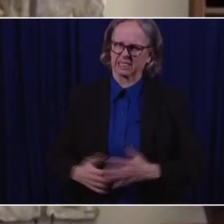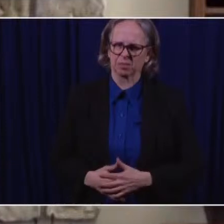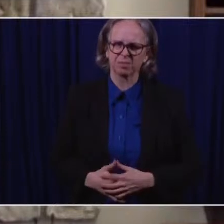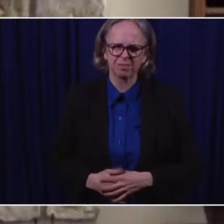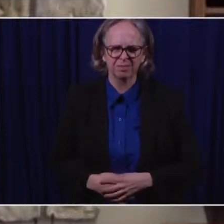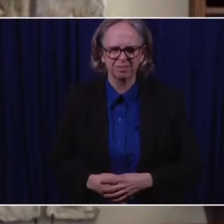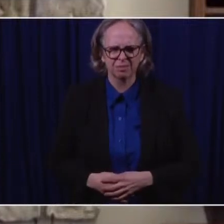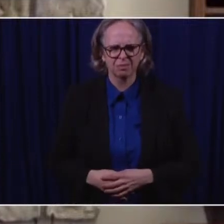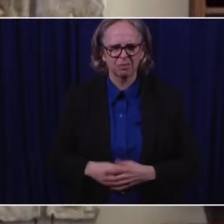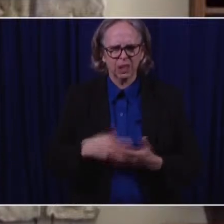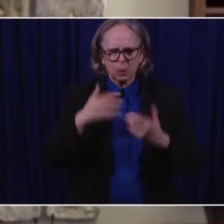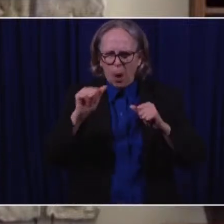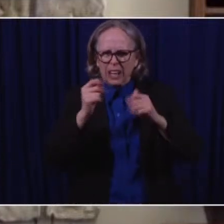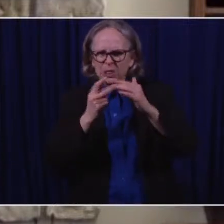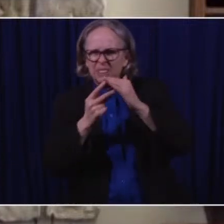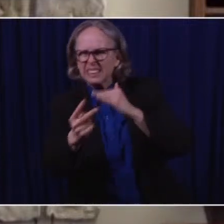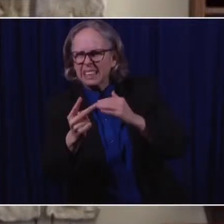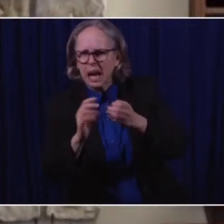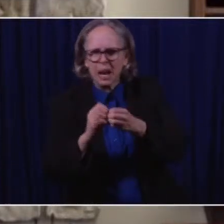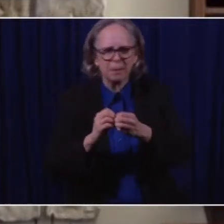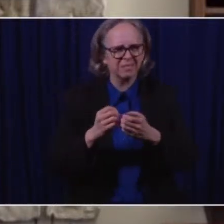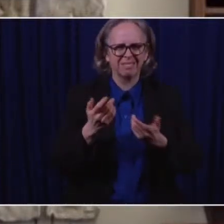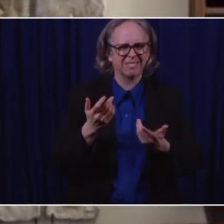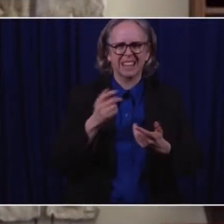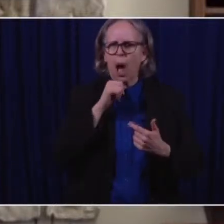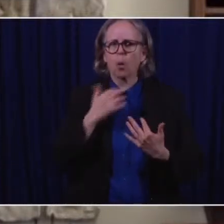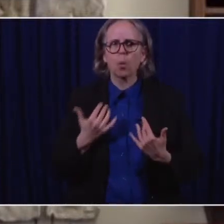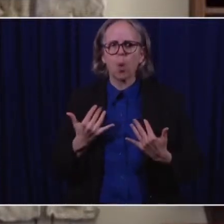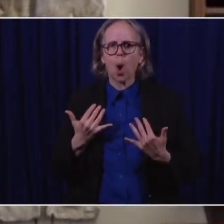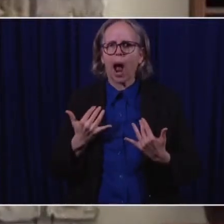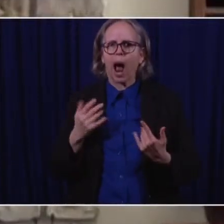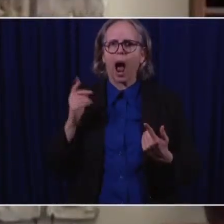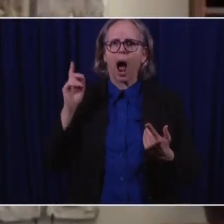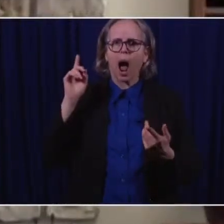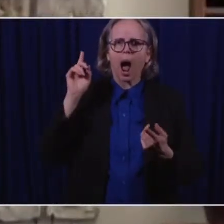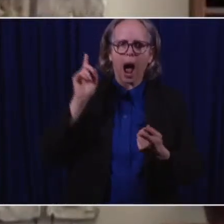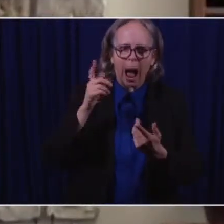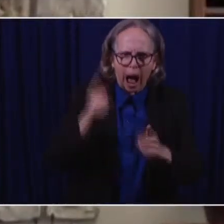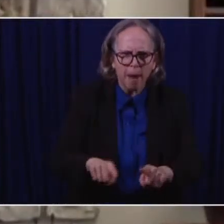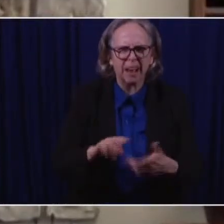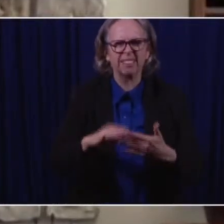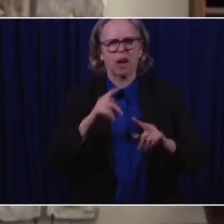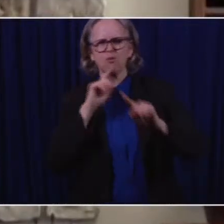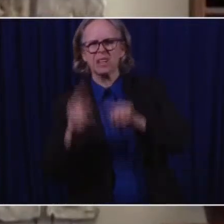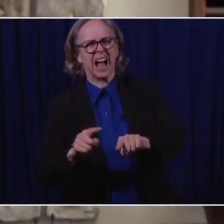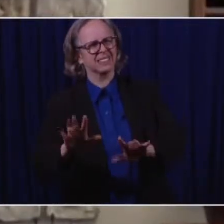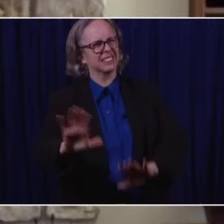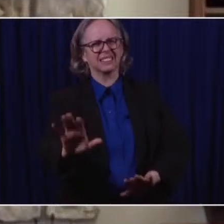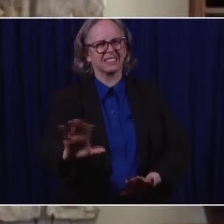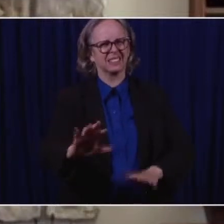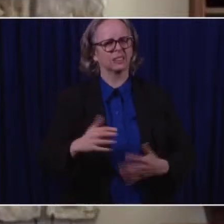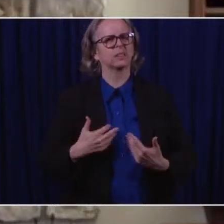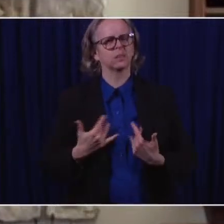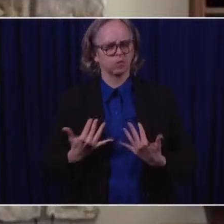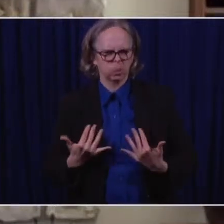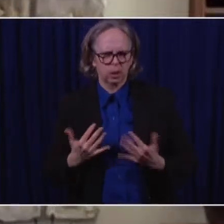of behind things. So I don't know that would have, changed any decision, but